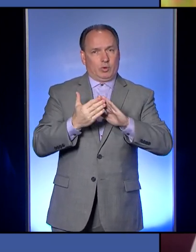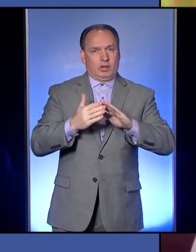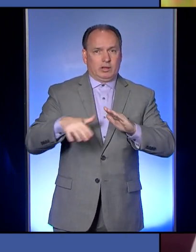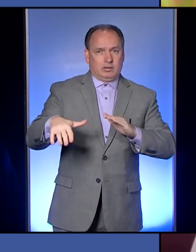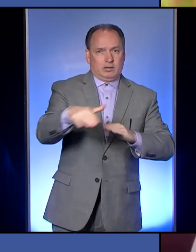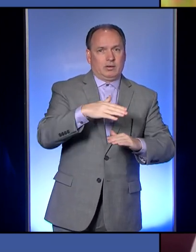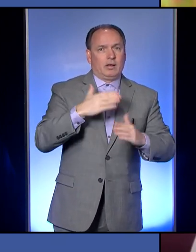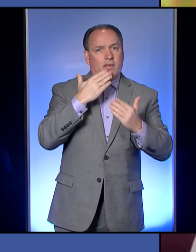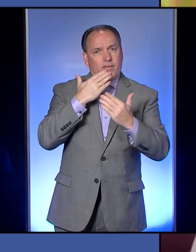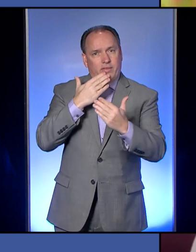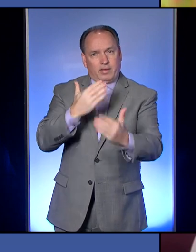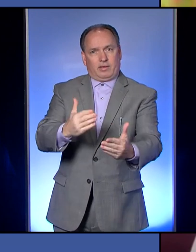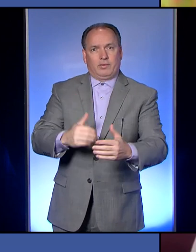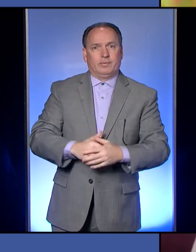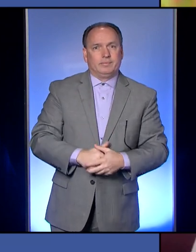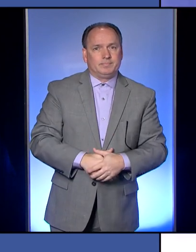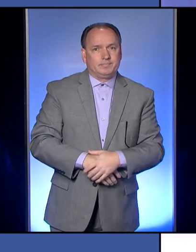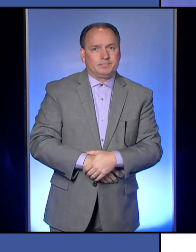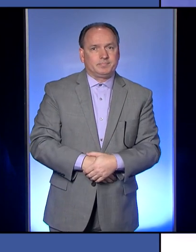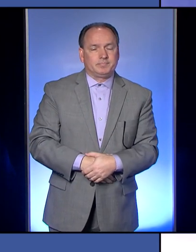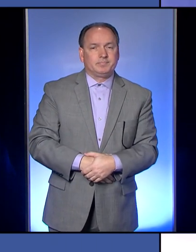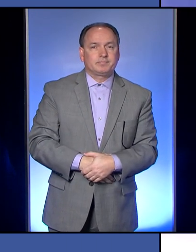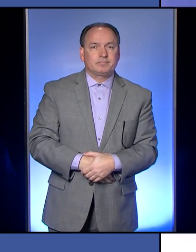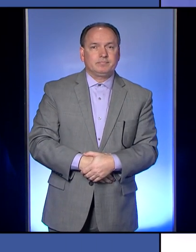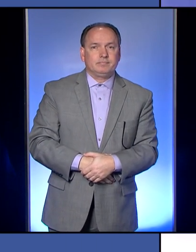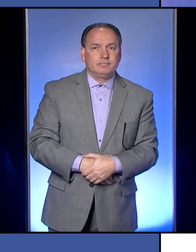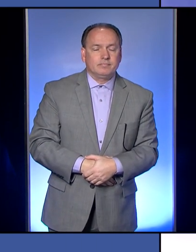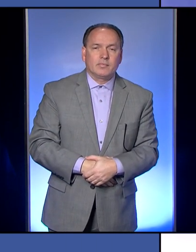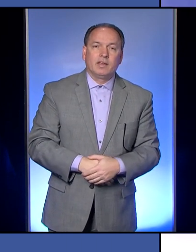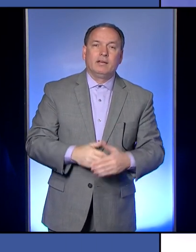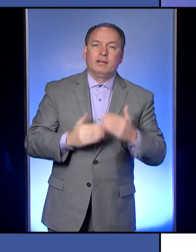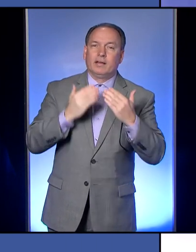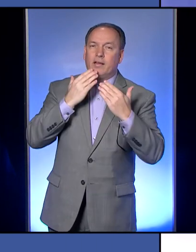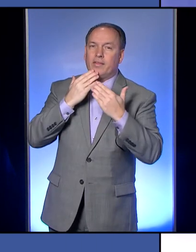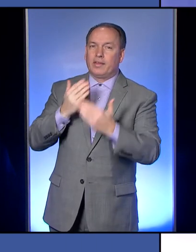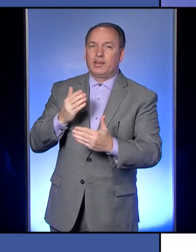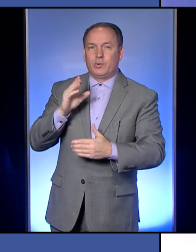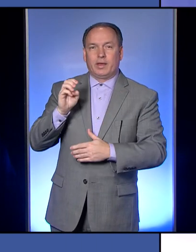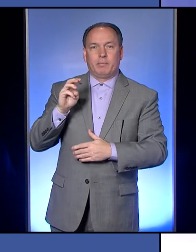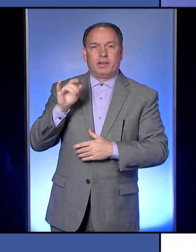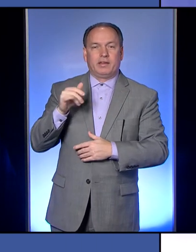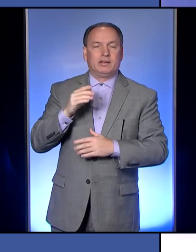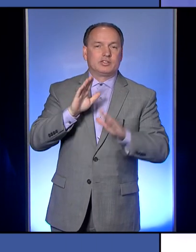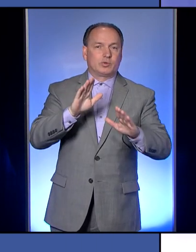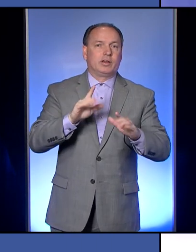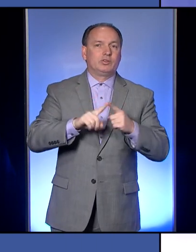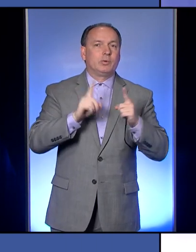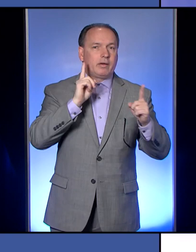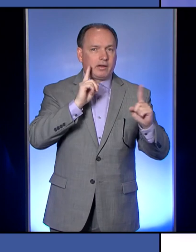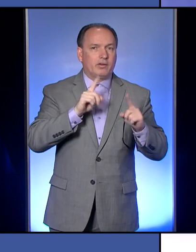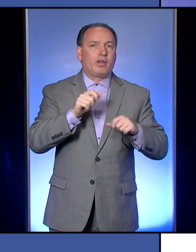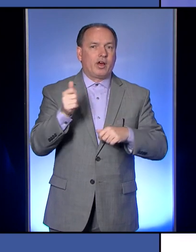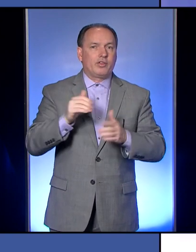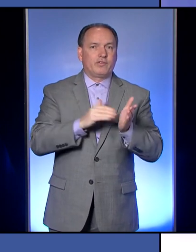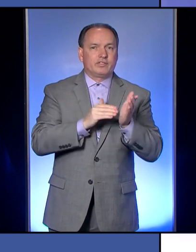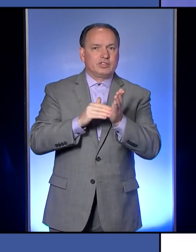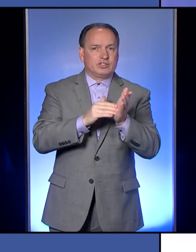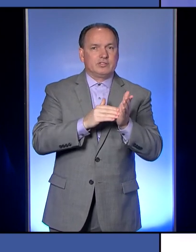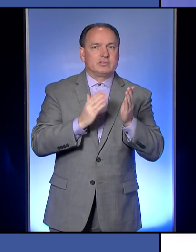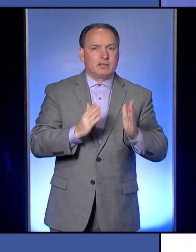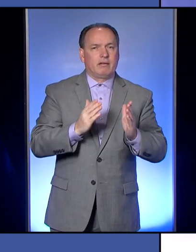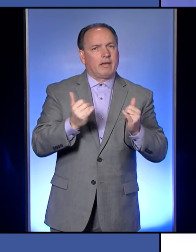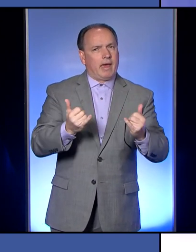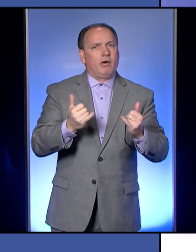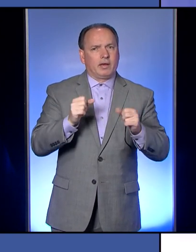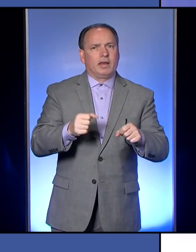really means the world to us. Thanks. Thank you, Emily. And it's great to hear that other physicians will now be able to